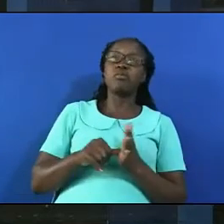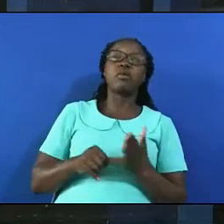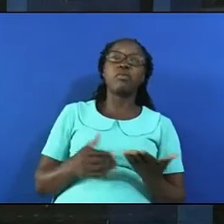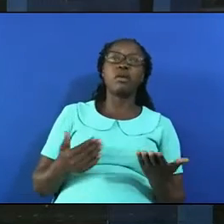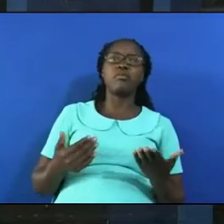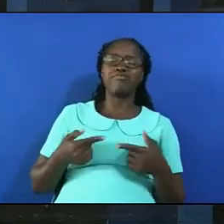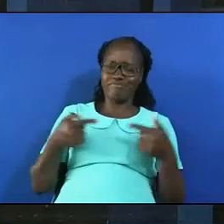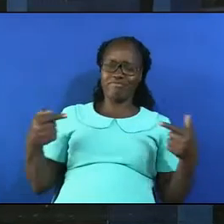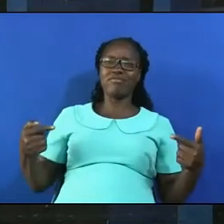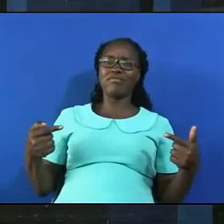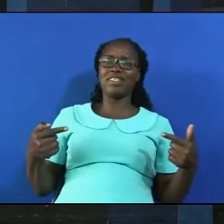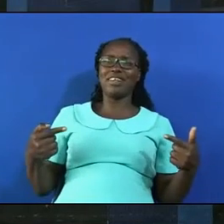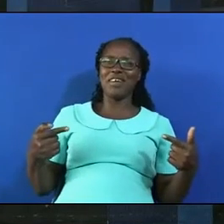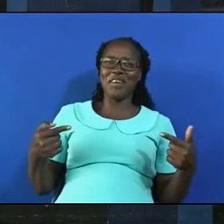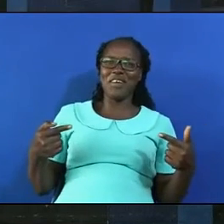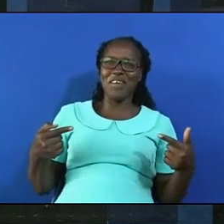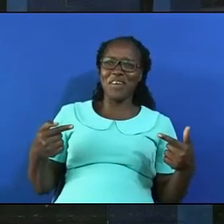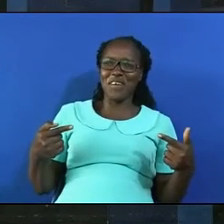is a contrast.